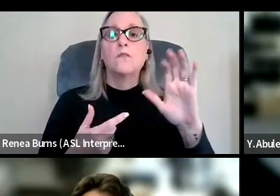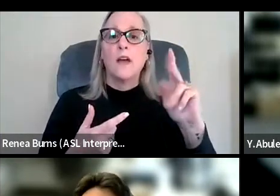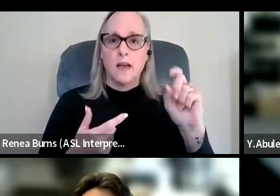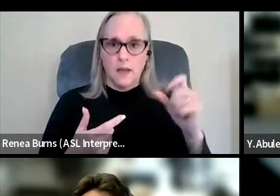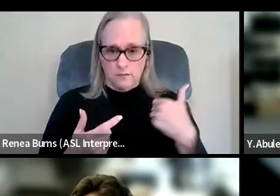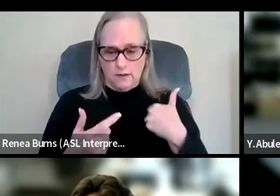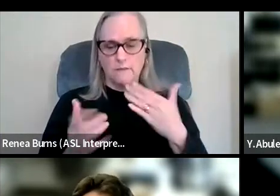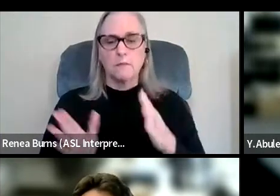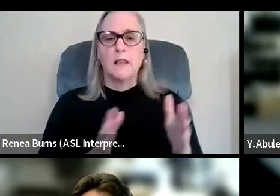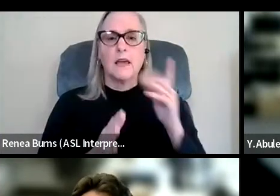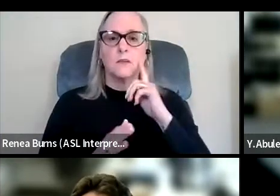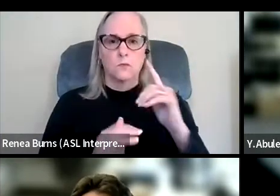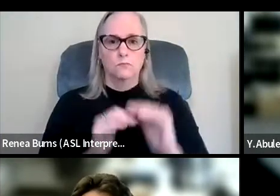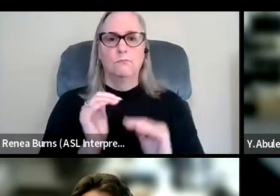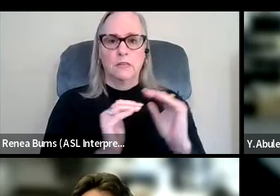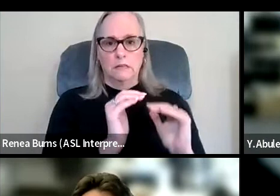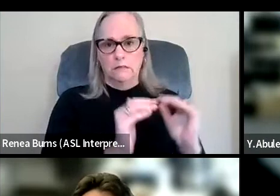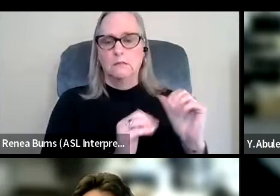There's also